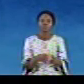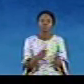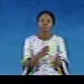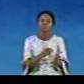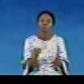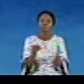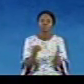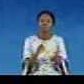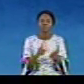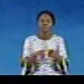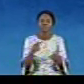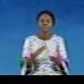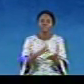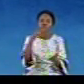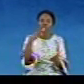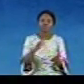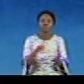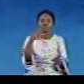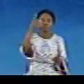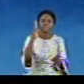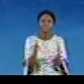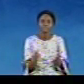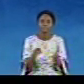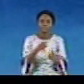God, when the overseer was